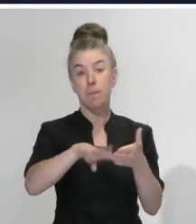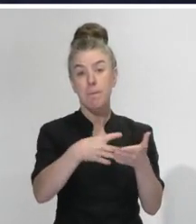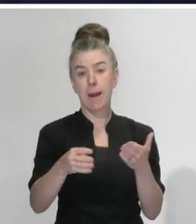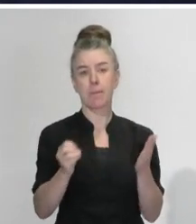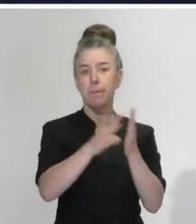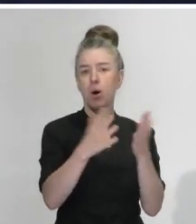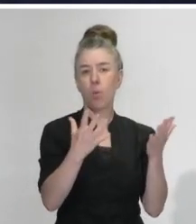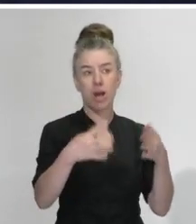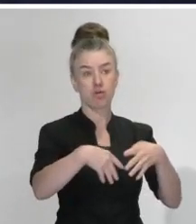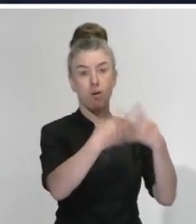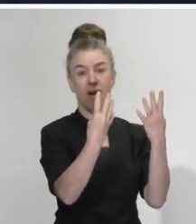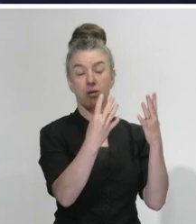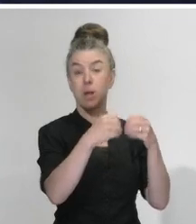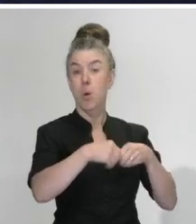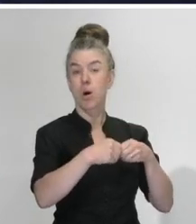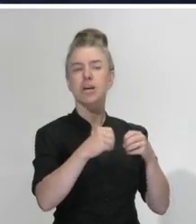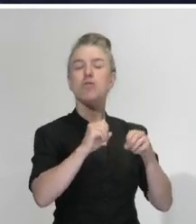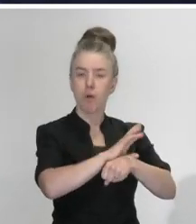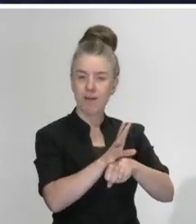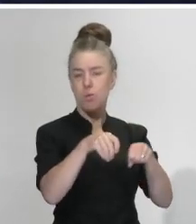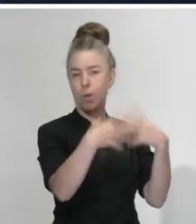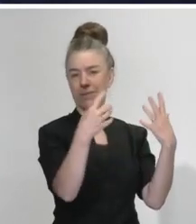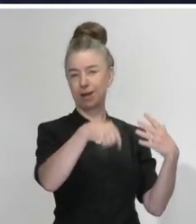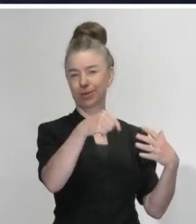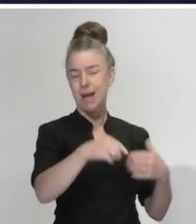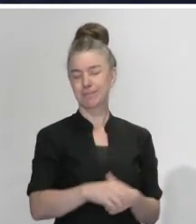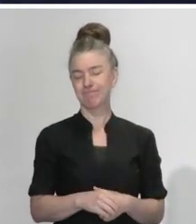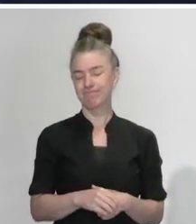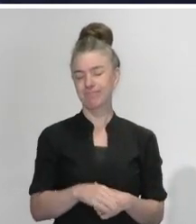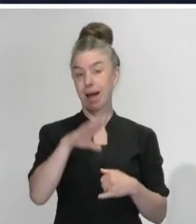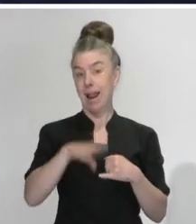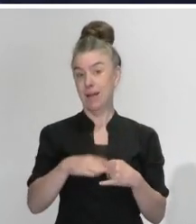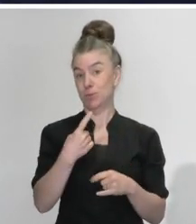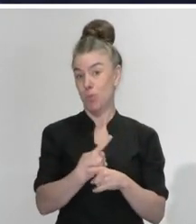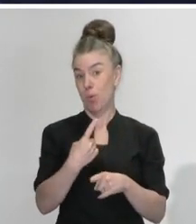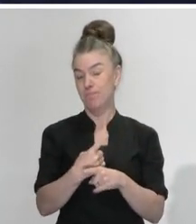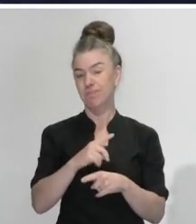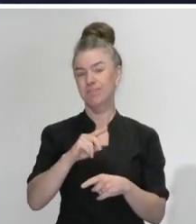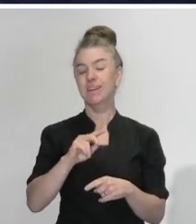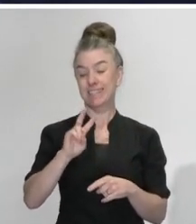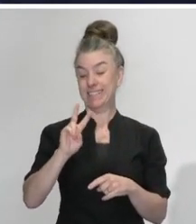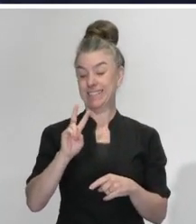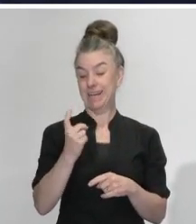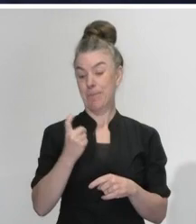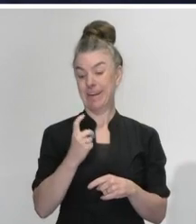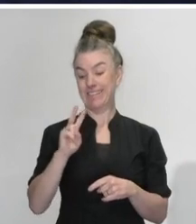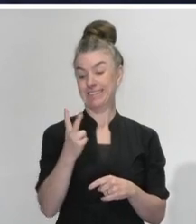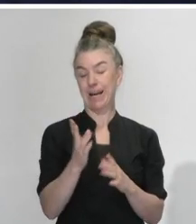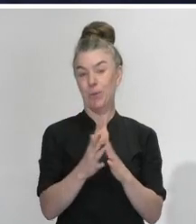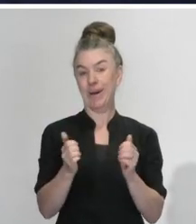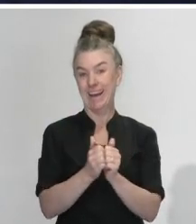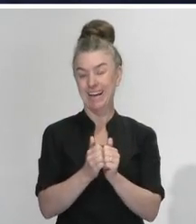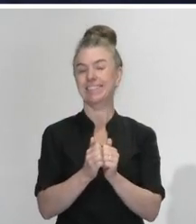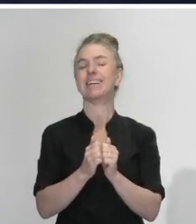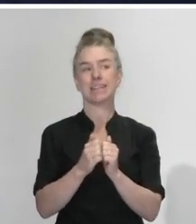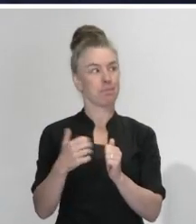COVID-19 website today. And finally, as we head into our second weekend in lockdown, I can't reiterate enough the importance of